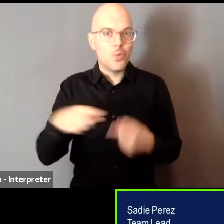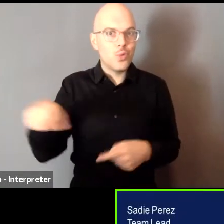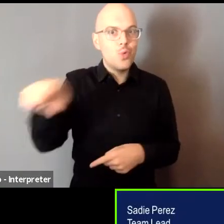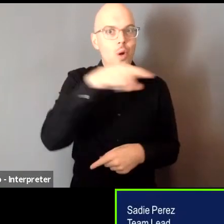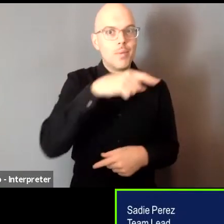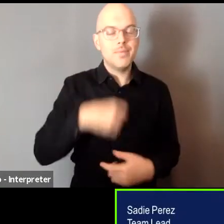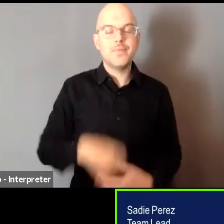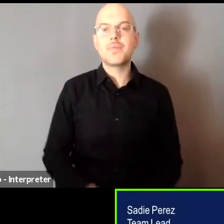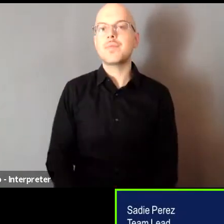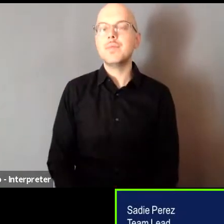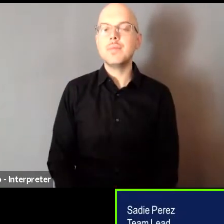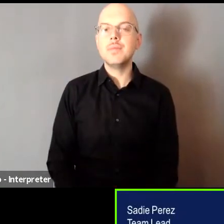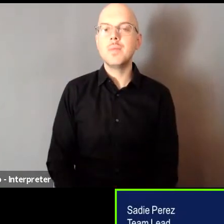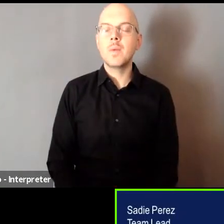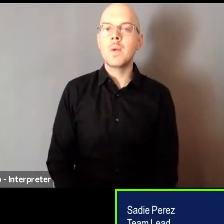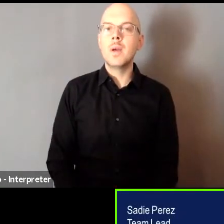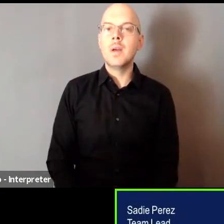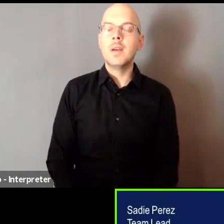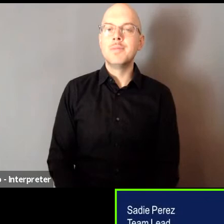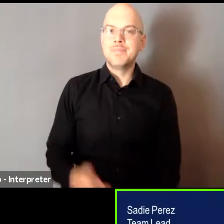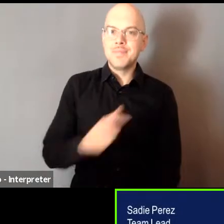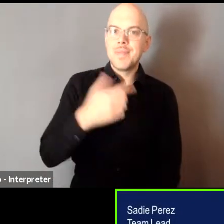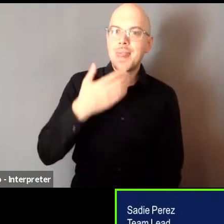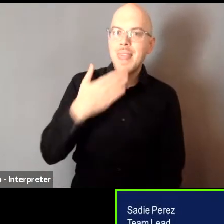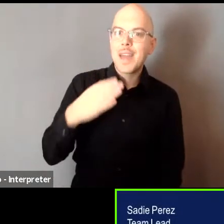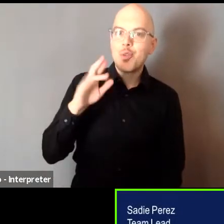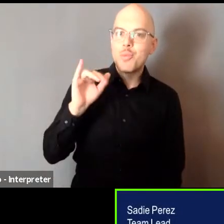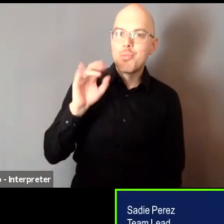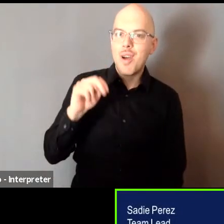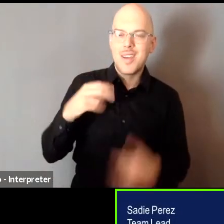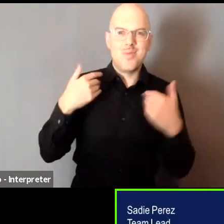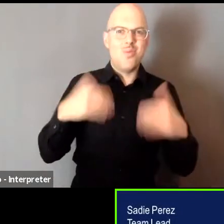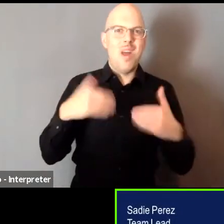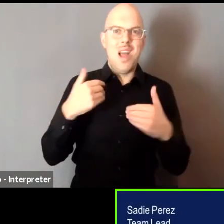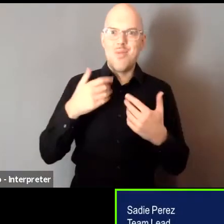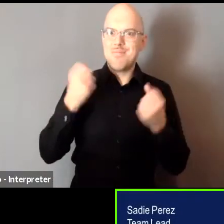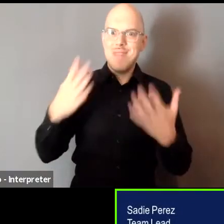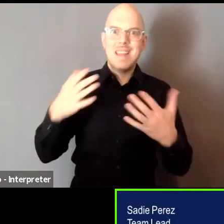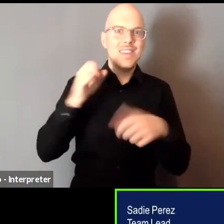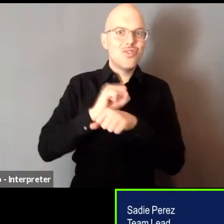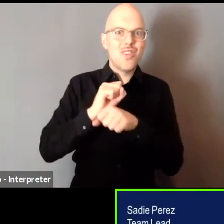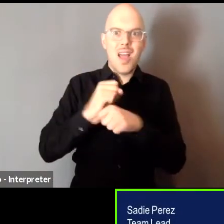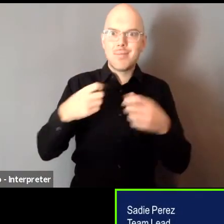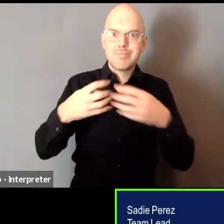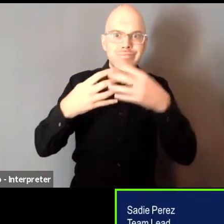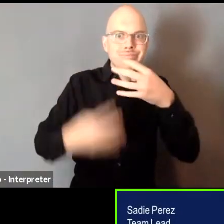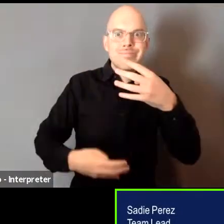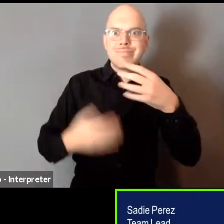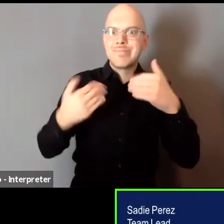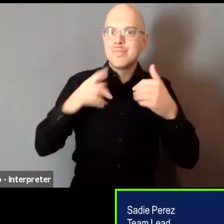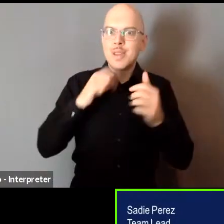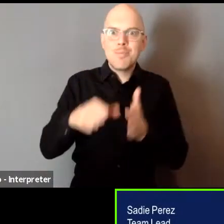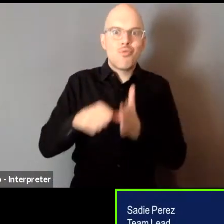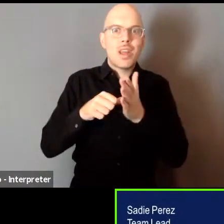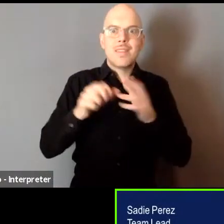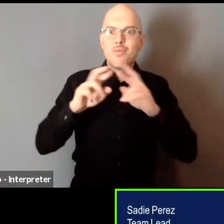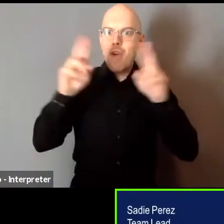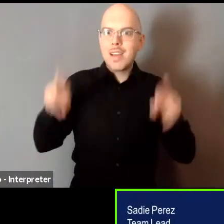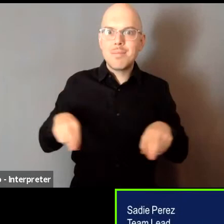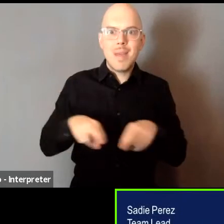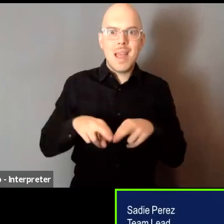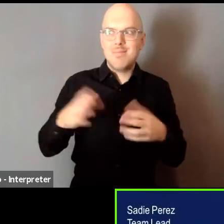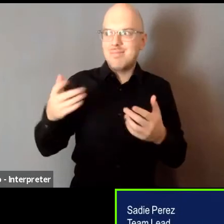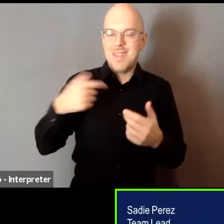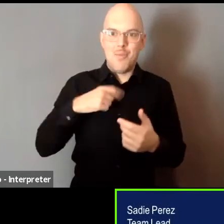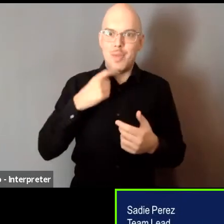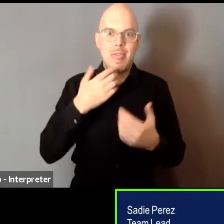Thank you, Brian. And what an impressive resume, and just, you know, officially to thank you in front of the